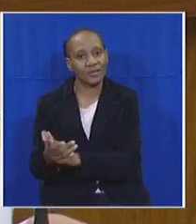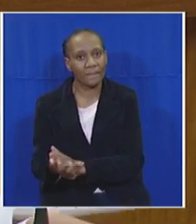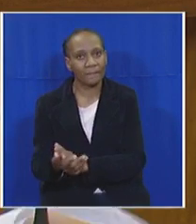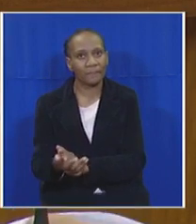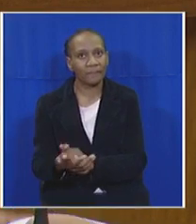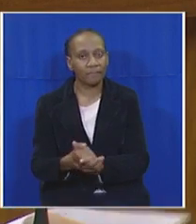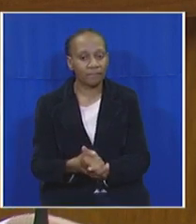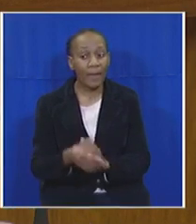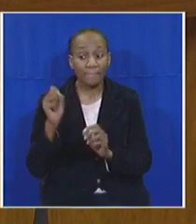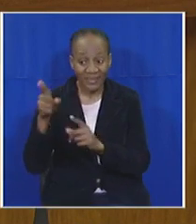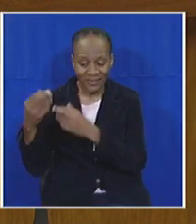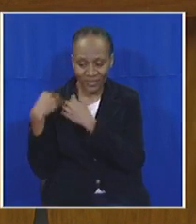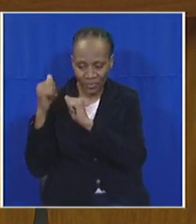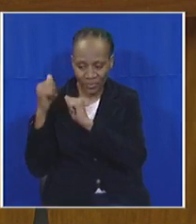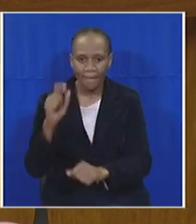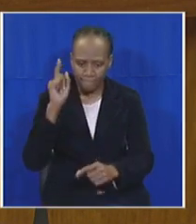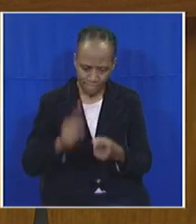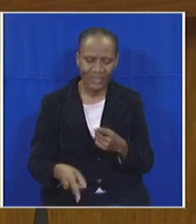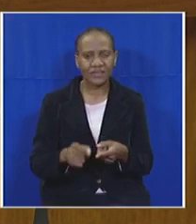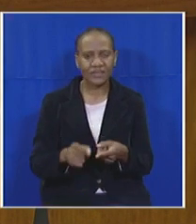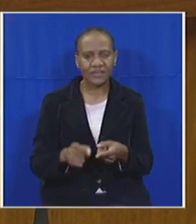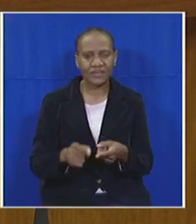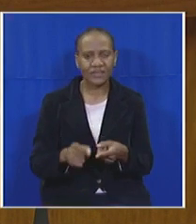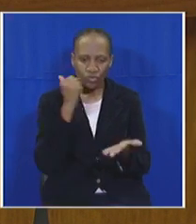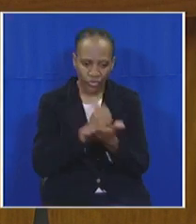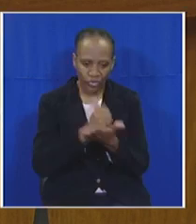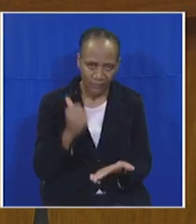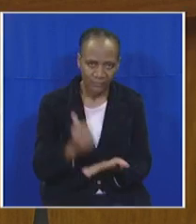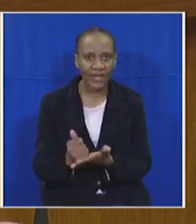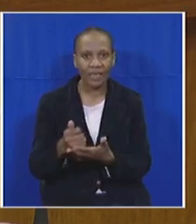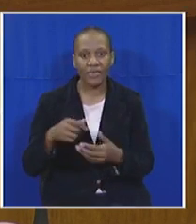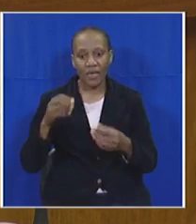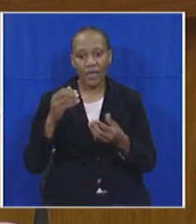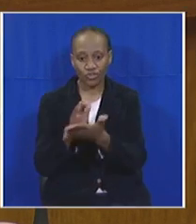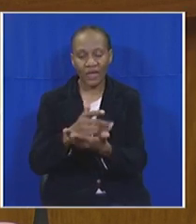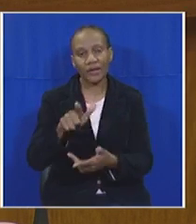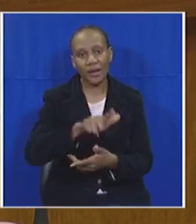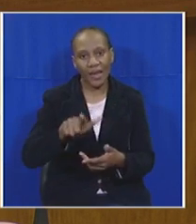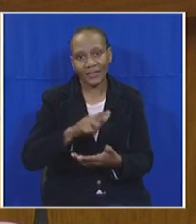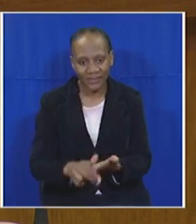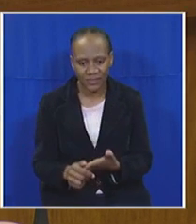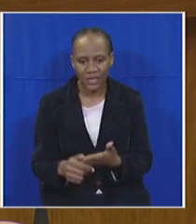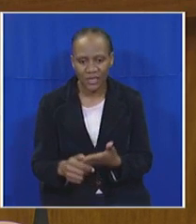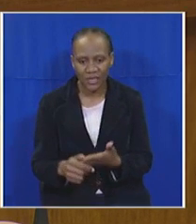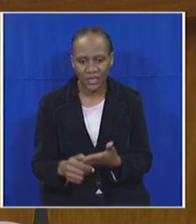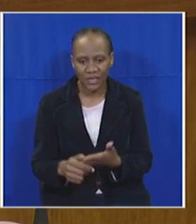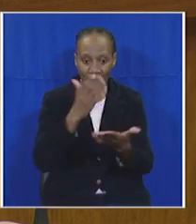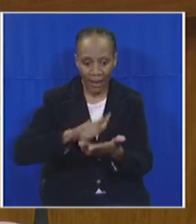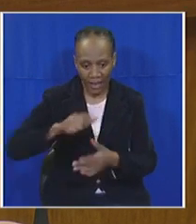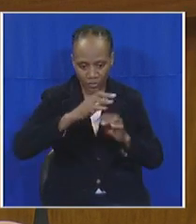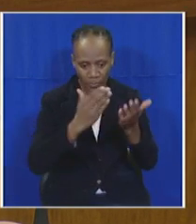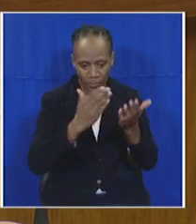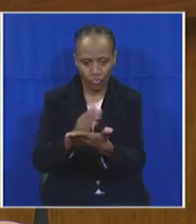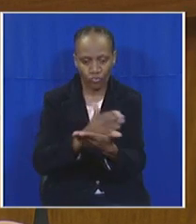do the following: to administer the communal land, to demarcate and allocate plots for residential and